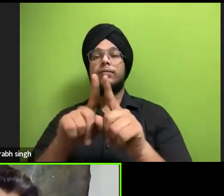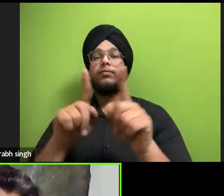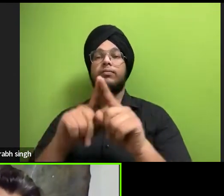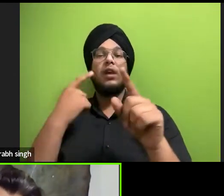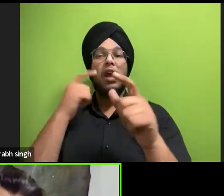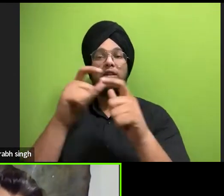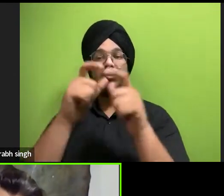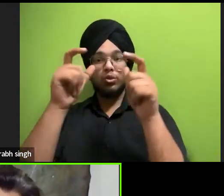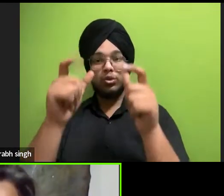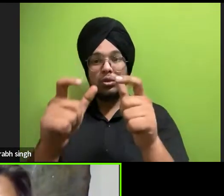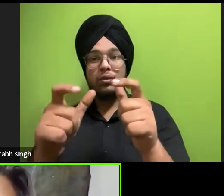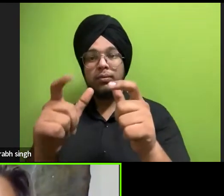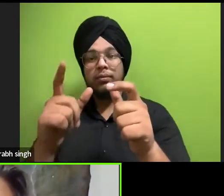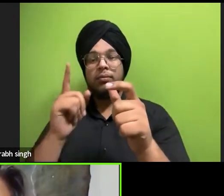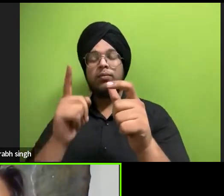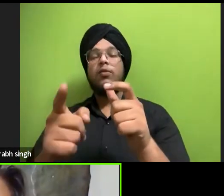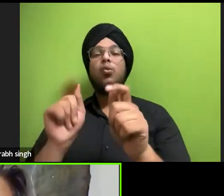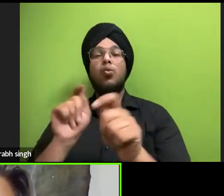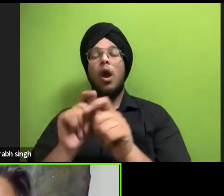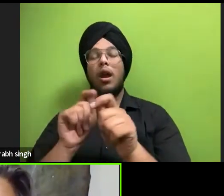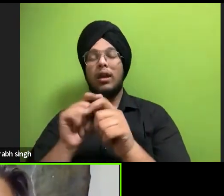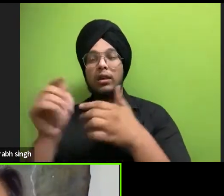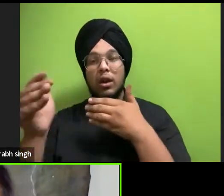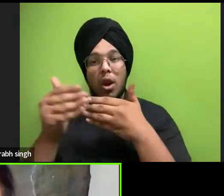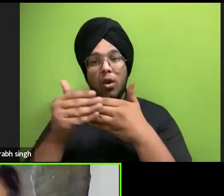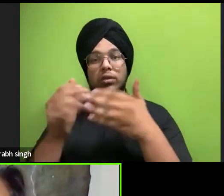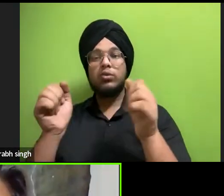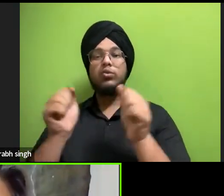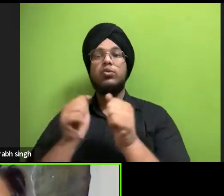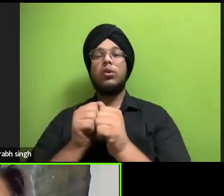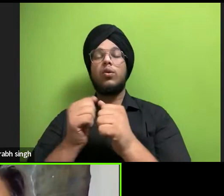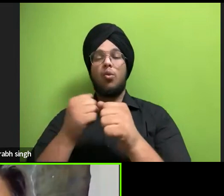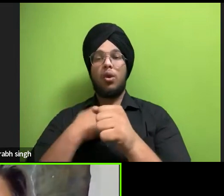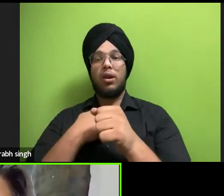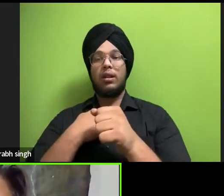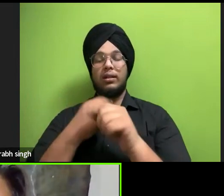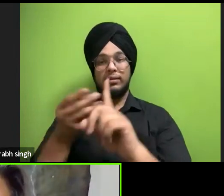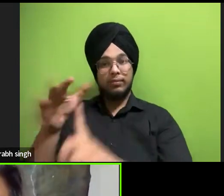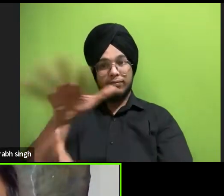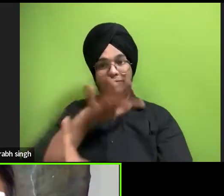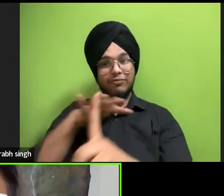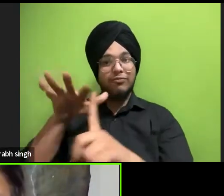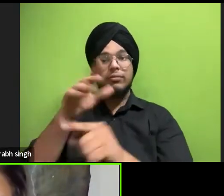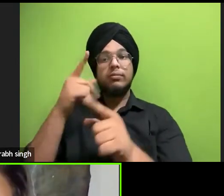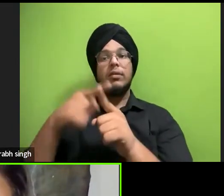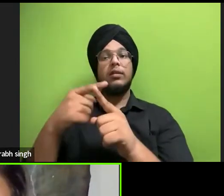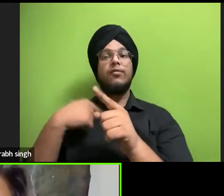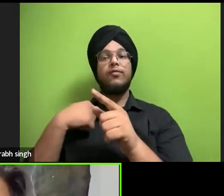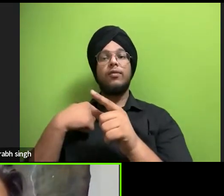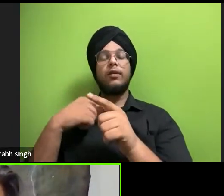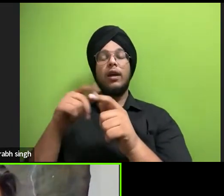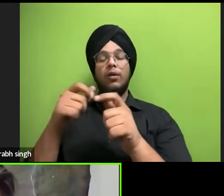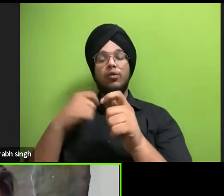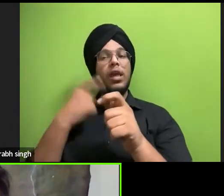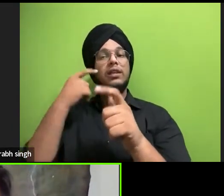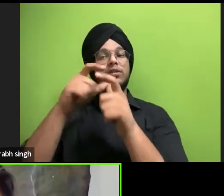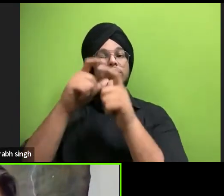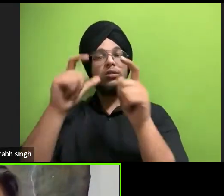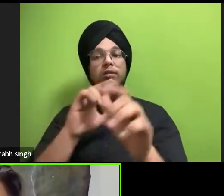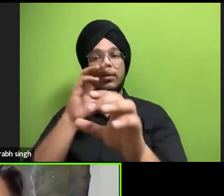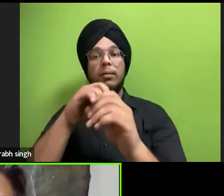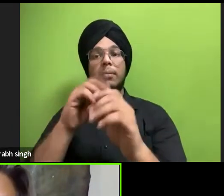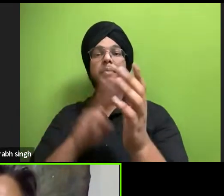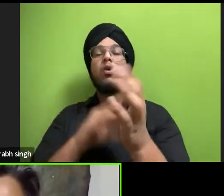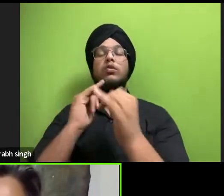that worked very closely with our neighborhood. The fact that we are an institution in a park, the museum is